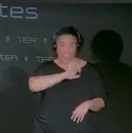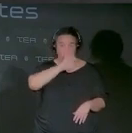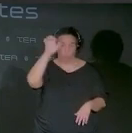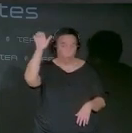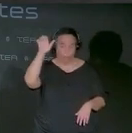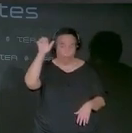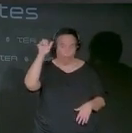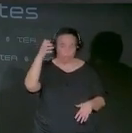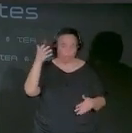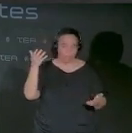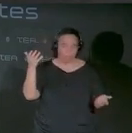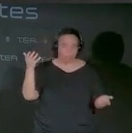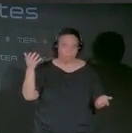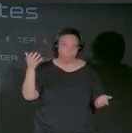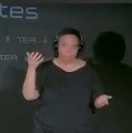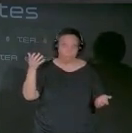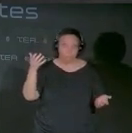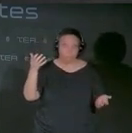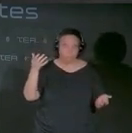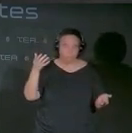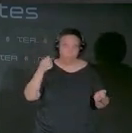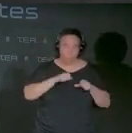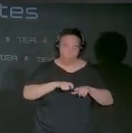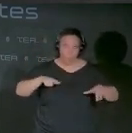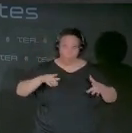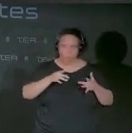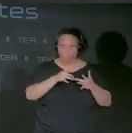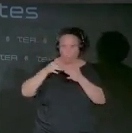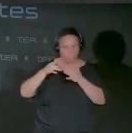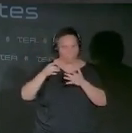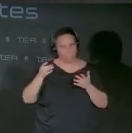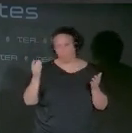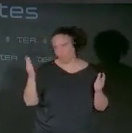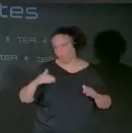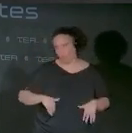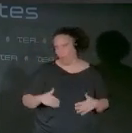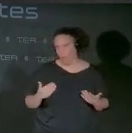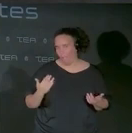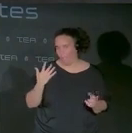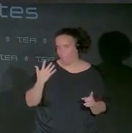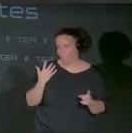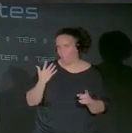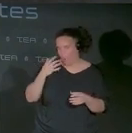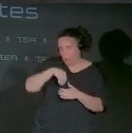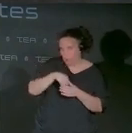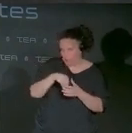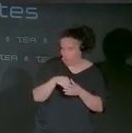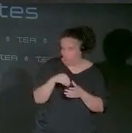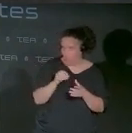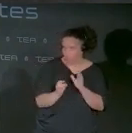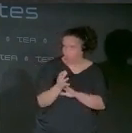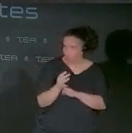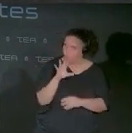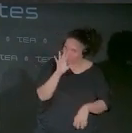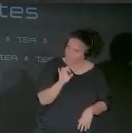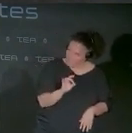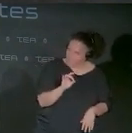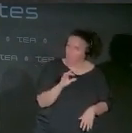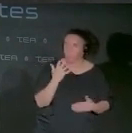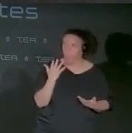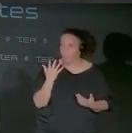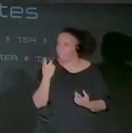but we're great at content creation, and sometimes we still hear reflections, well, maybe we